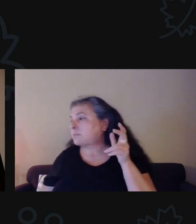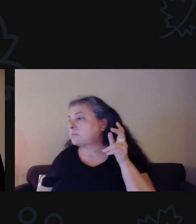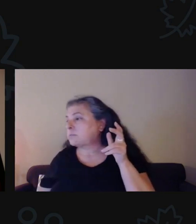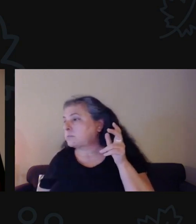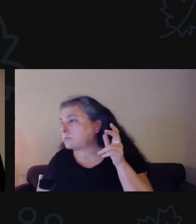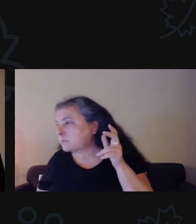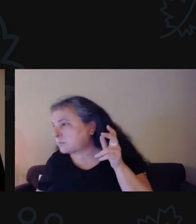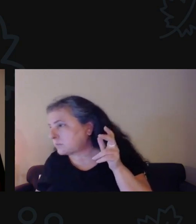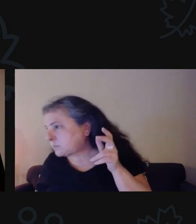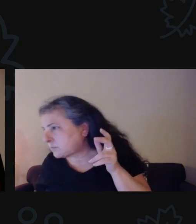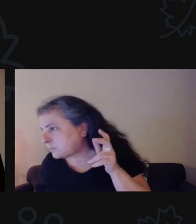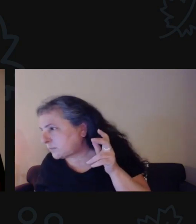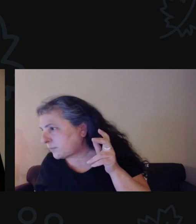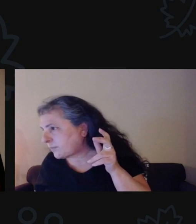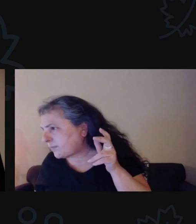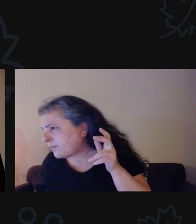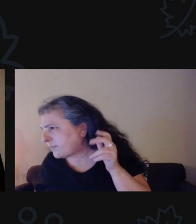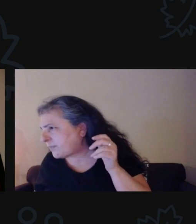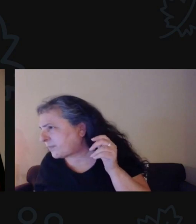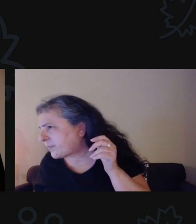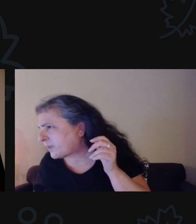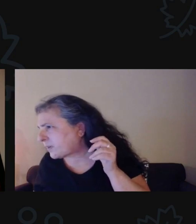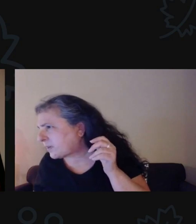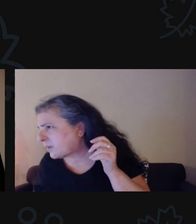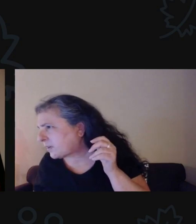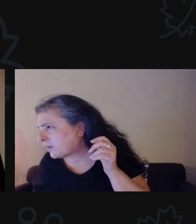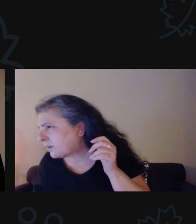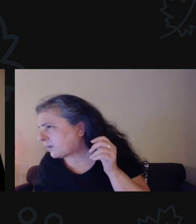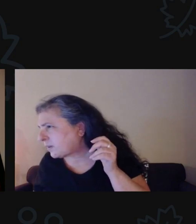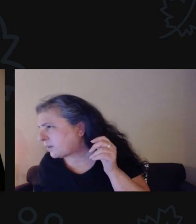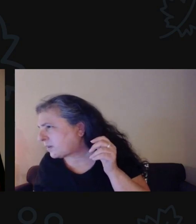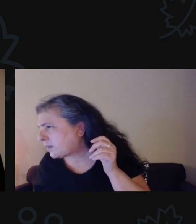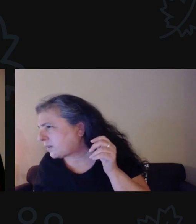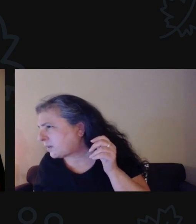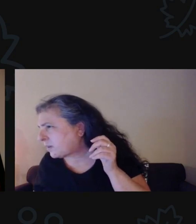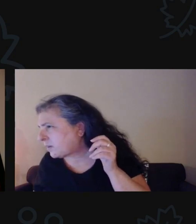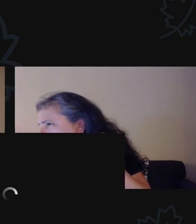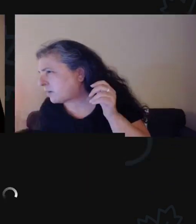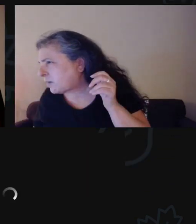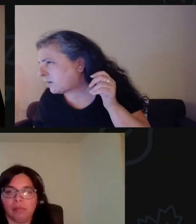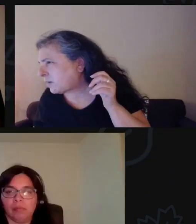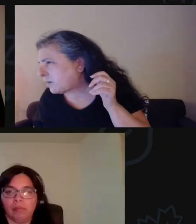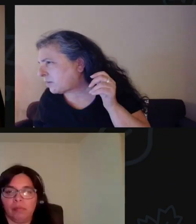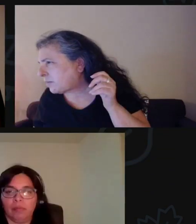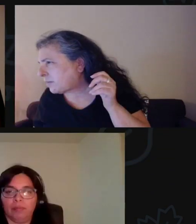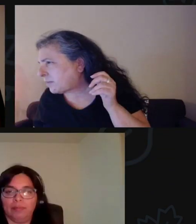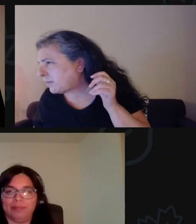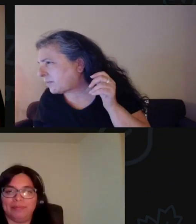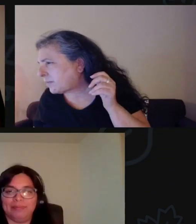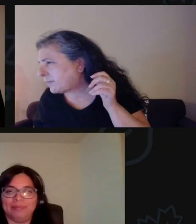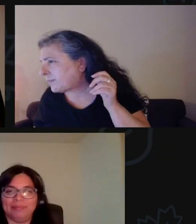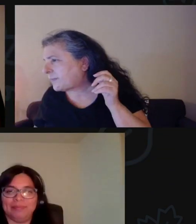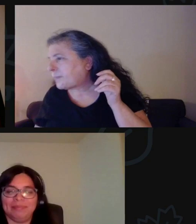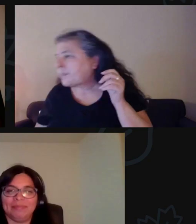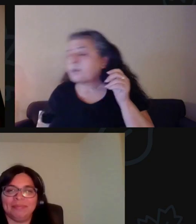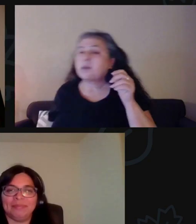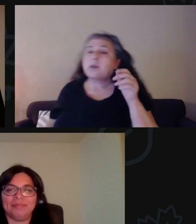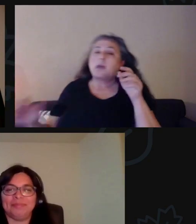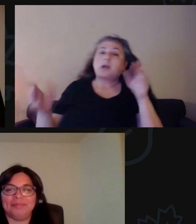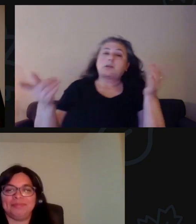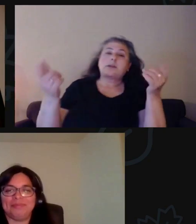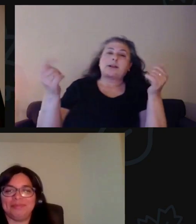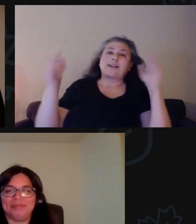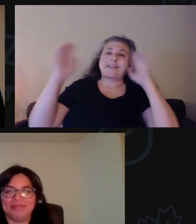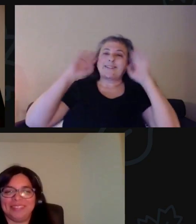our guest presenter for tonight because you all didn't come to hear me speak for the entire evening. Bring it on, Gina.